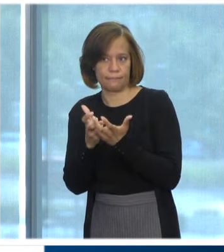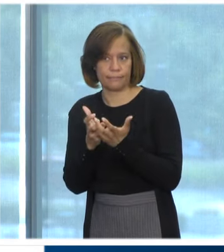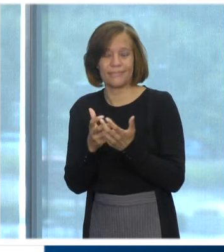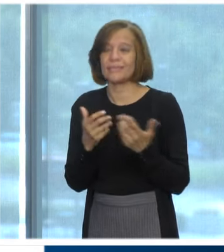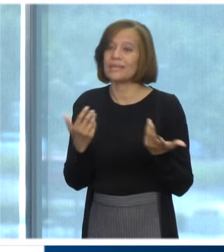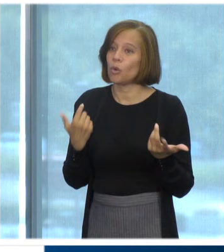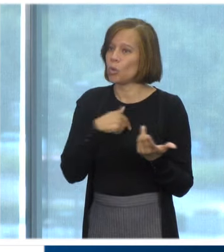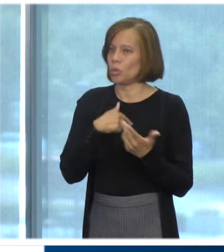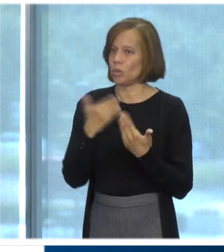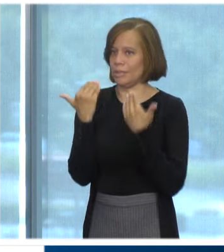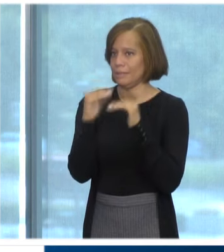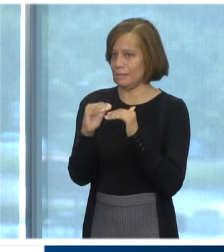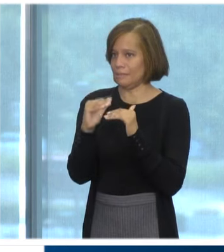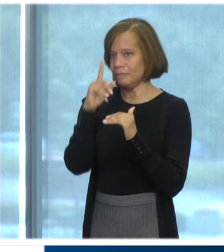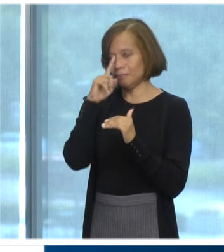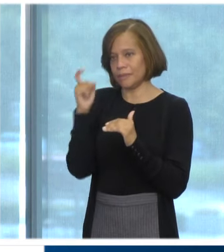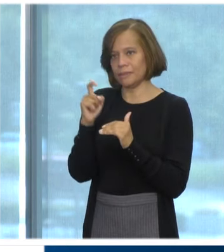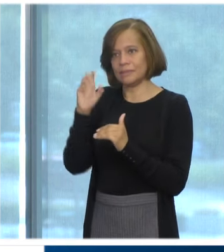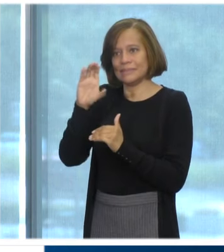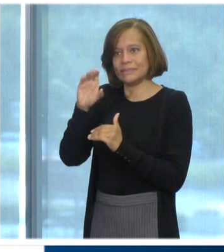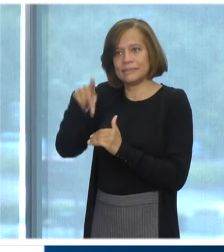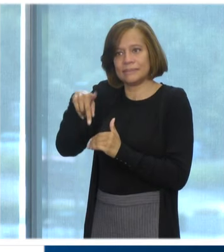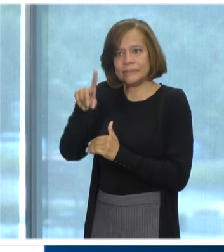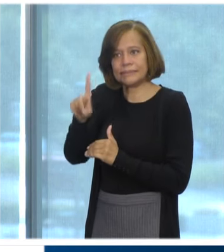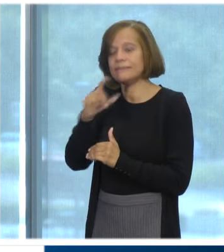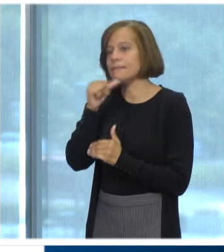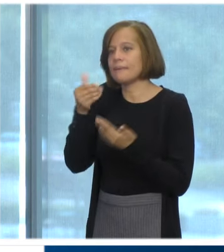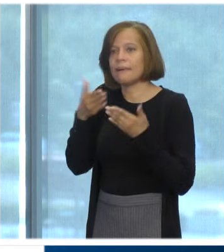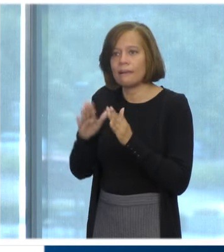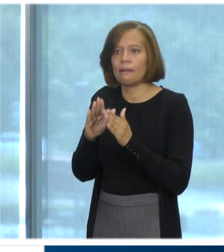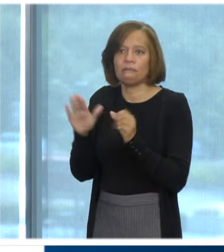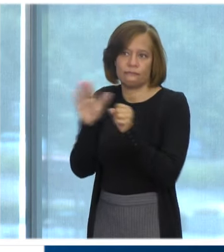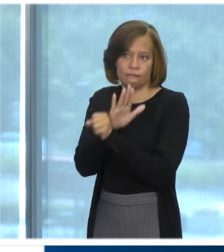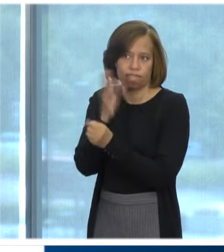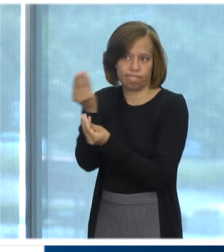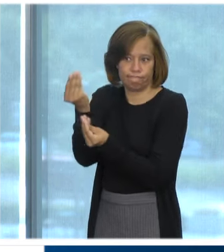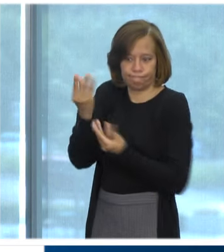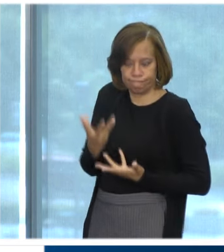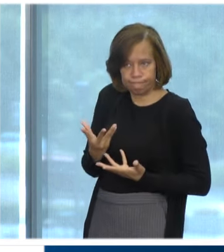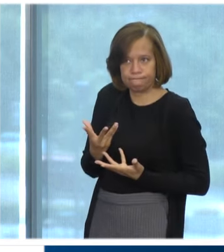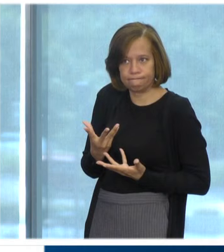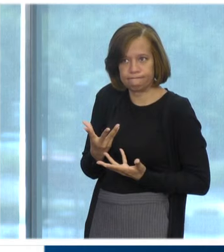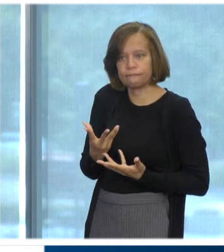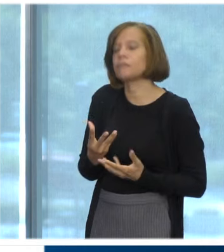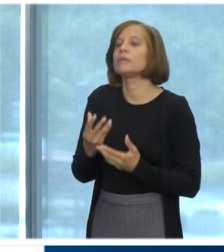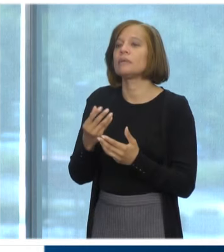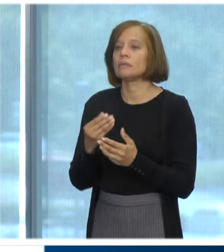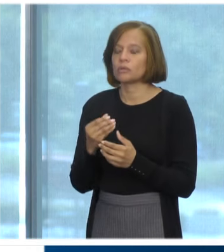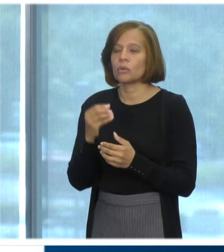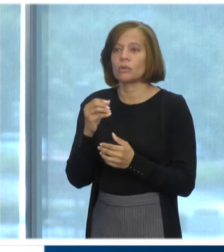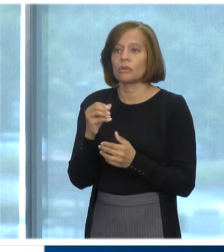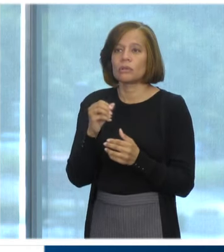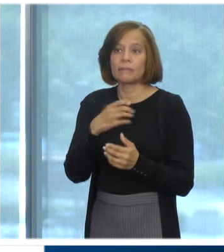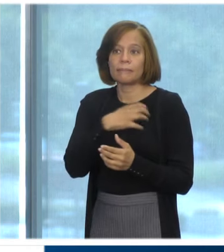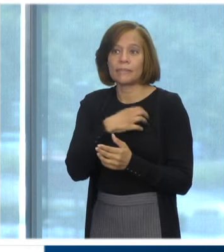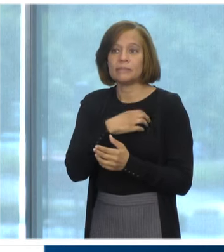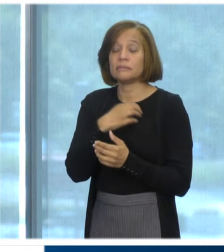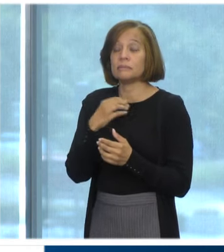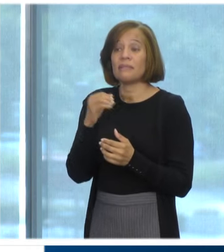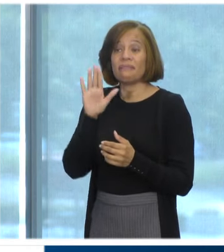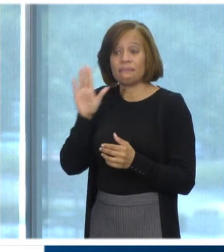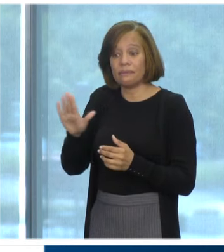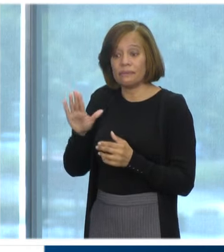to the outcomes allowed under CPD's directives for investigation into sworn officer conduct. Those